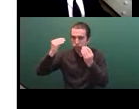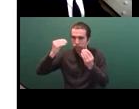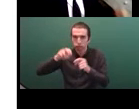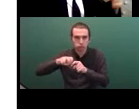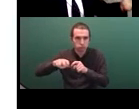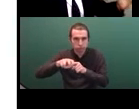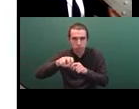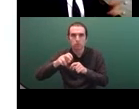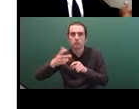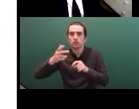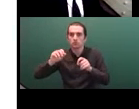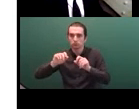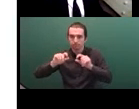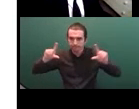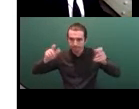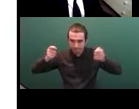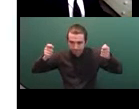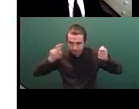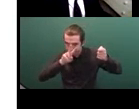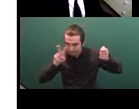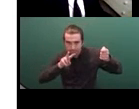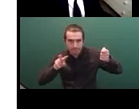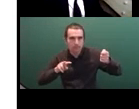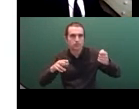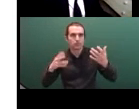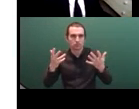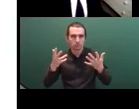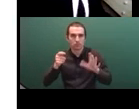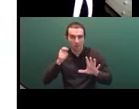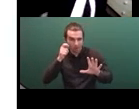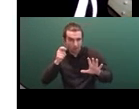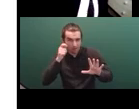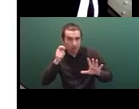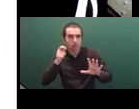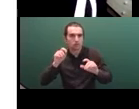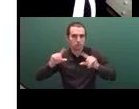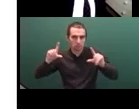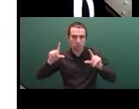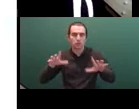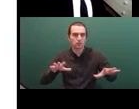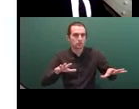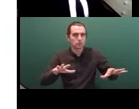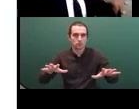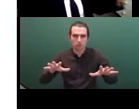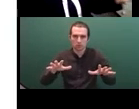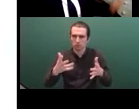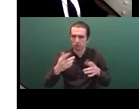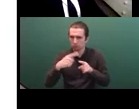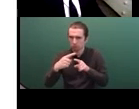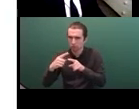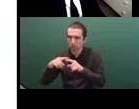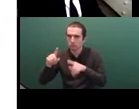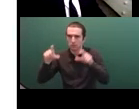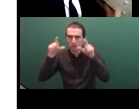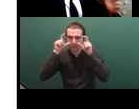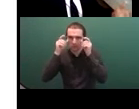need adjustments such as being able to sit at the front, which we talked about. Physical impairment, we need accessible infrastructure, which we